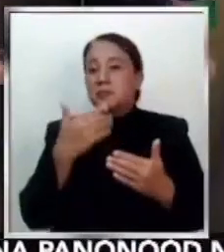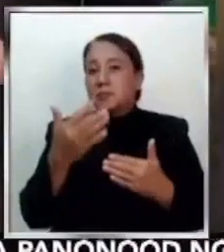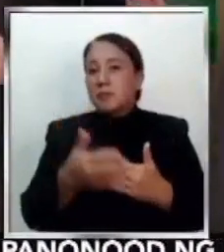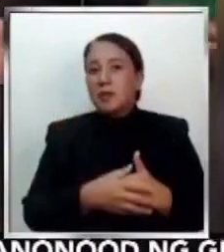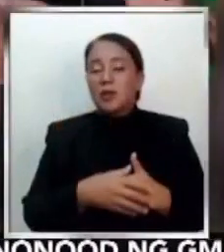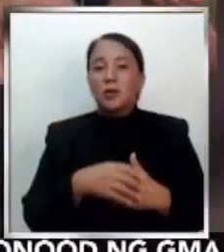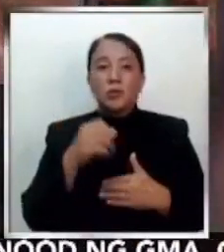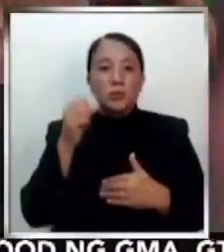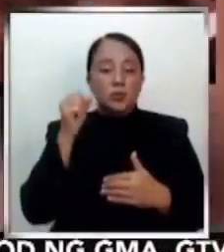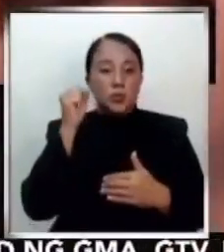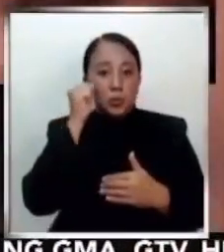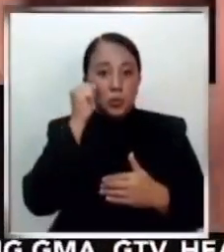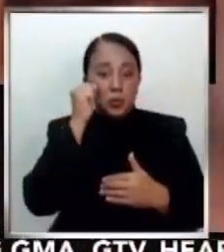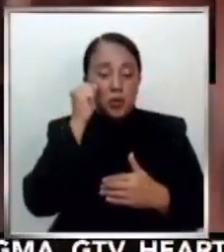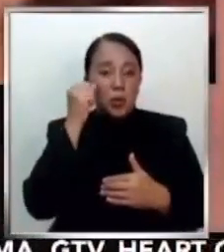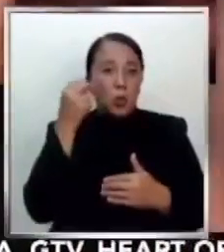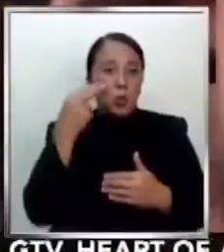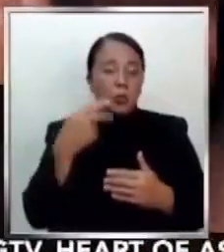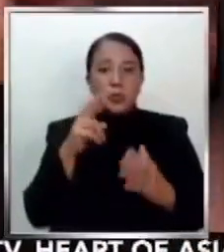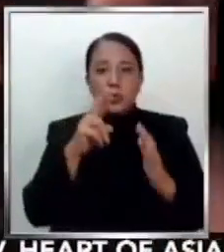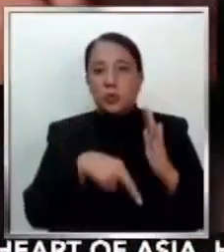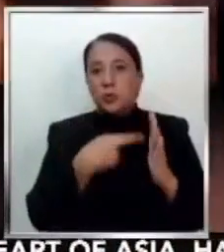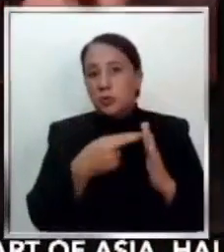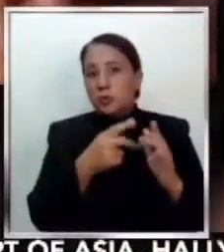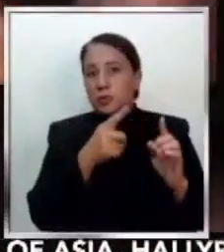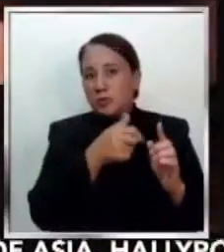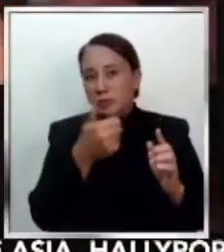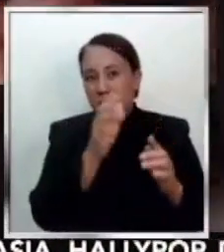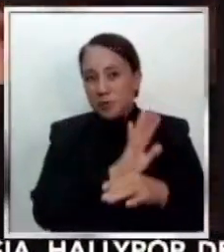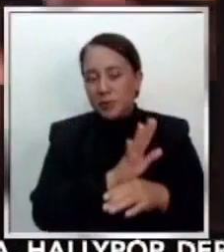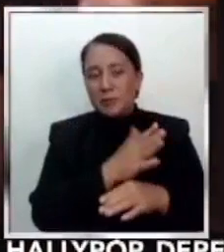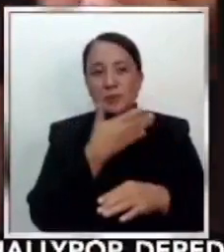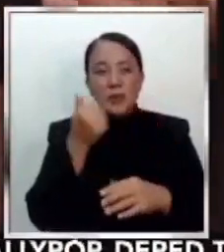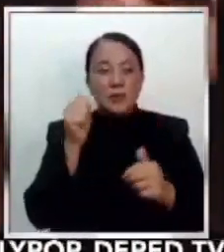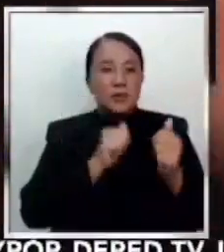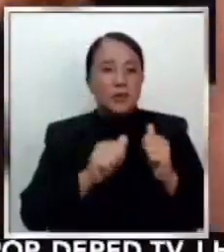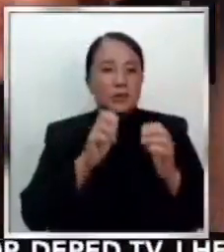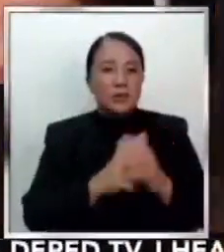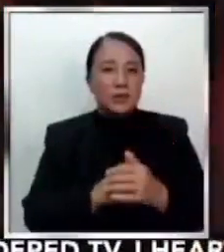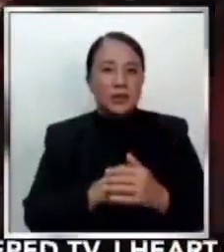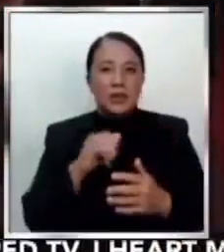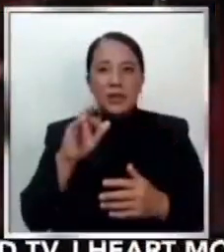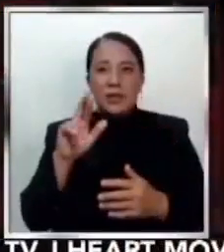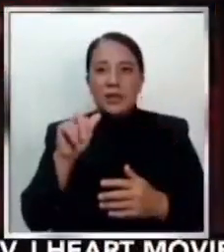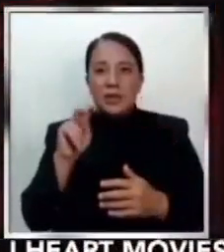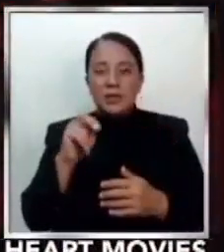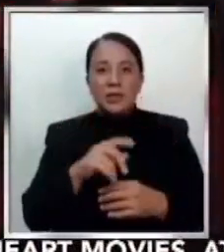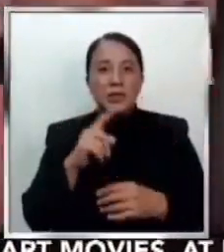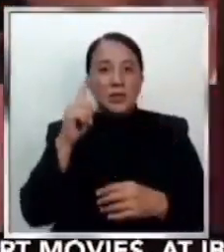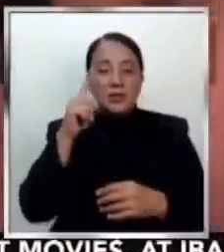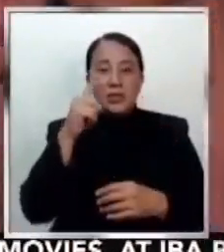para sa kanyang role sa Broker. Habang best actress ang Iranian na si Zar Amir